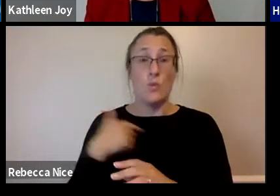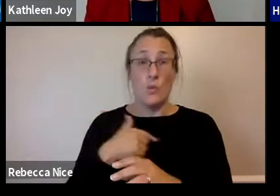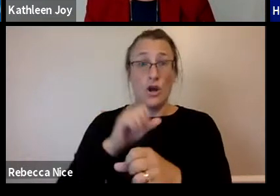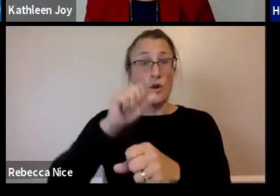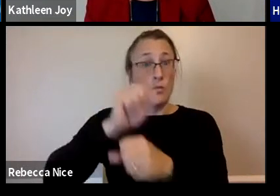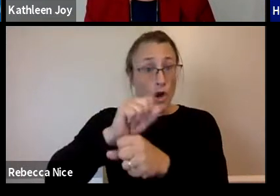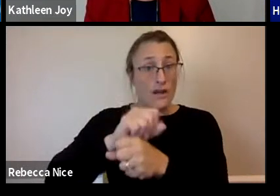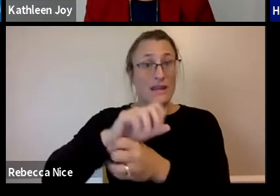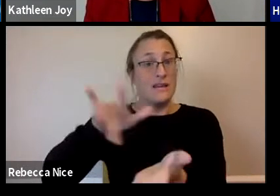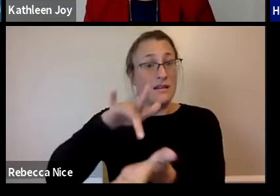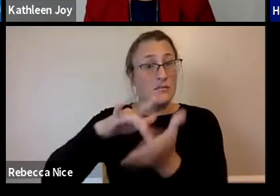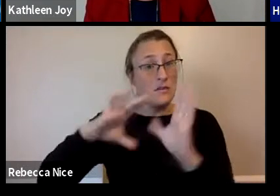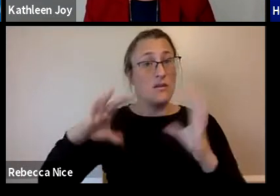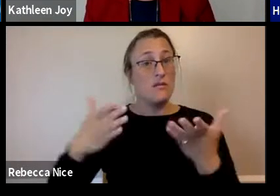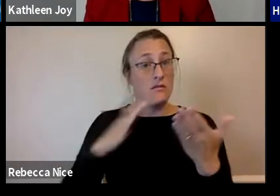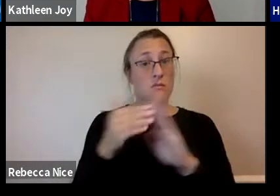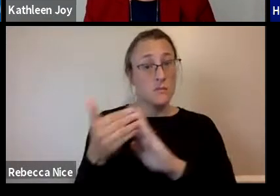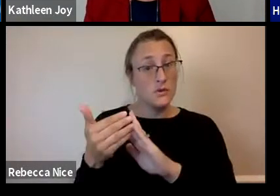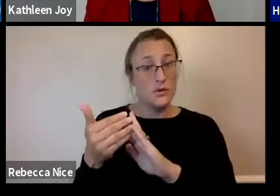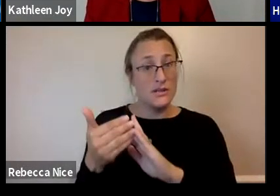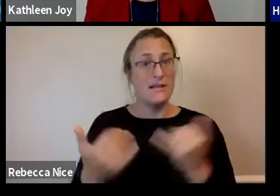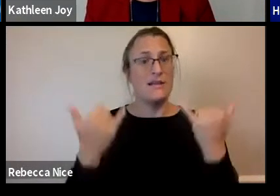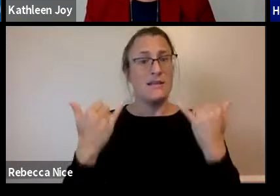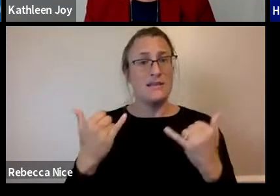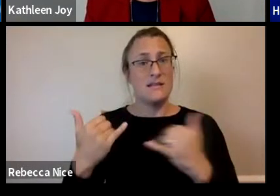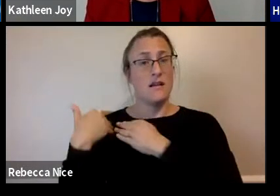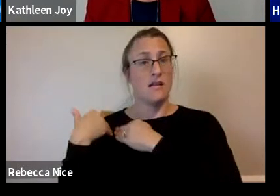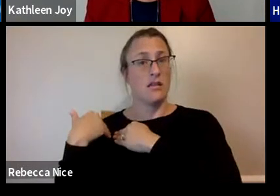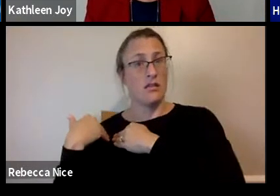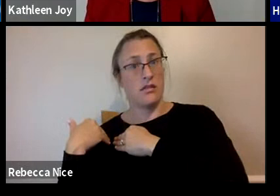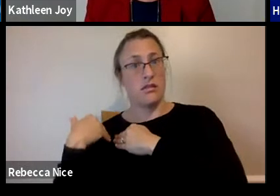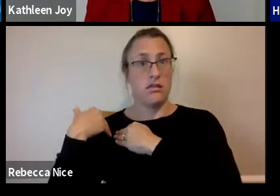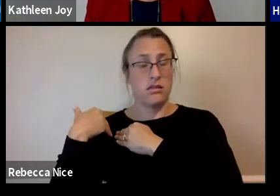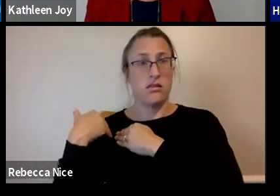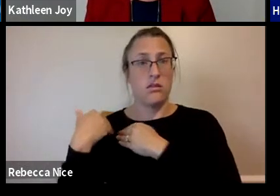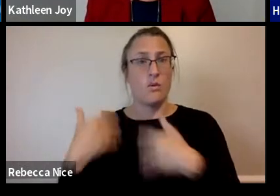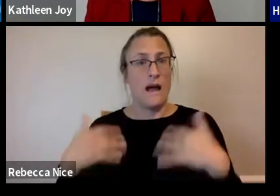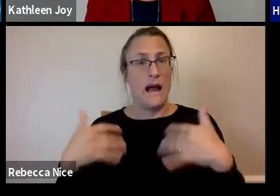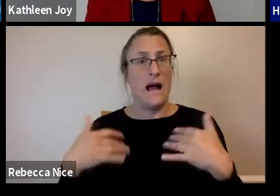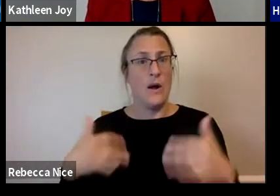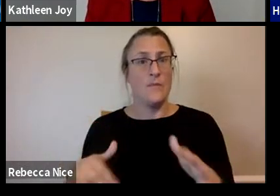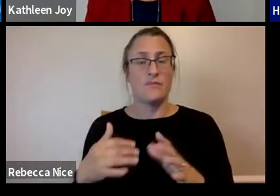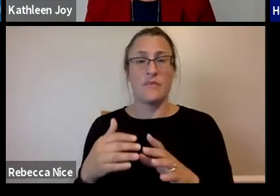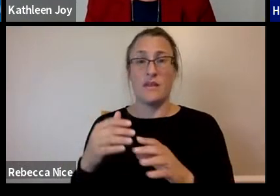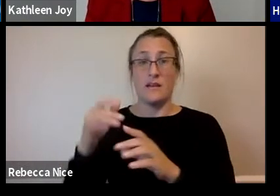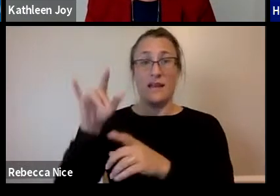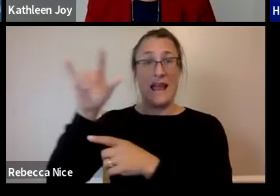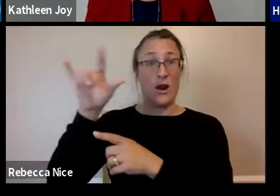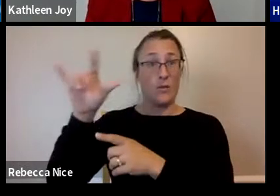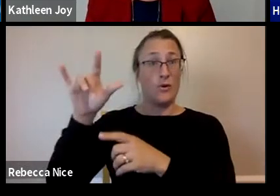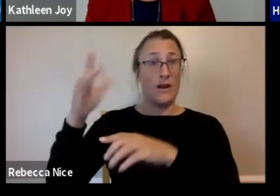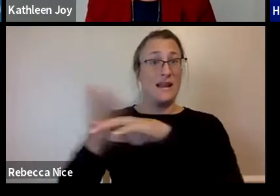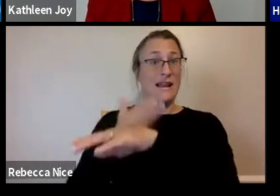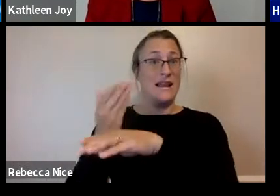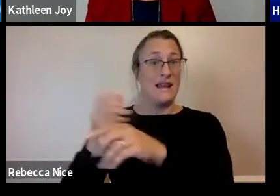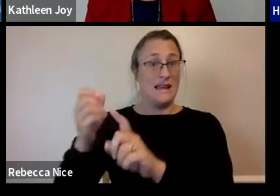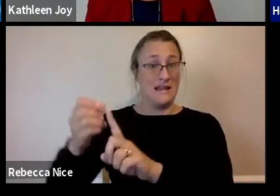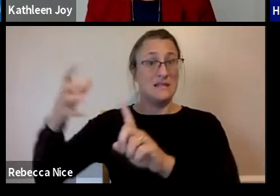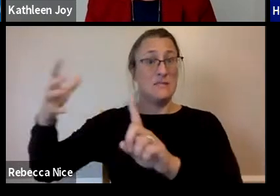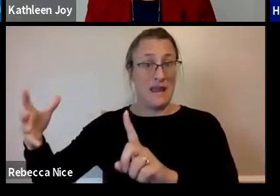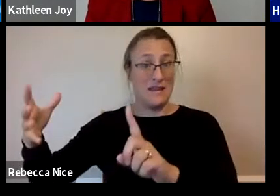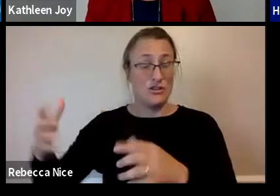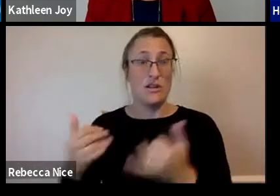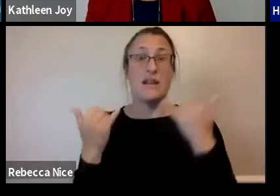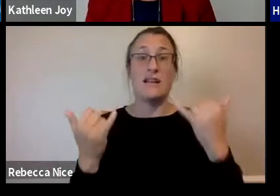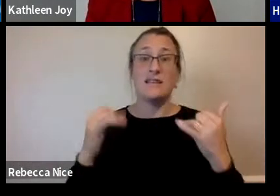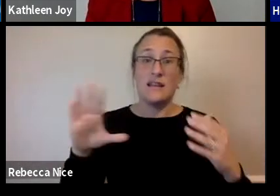middle-class community that is now bearing the brunt of not only the expansion of an airport in our backyard, but now the